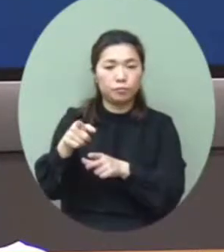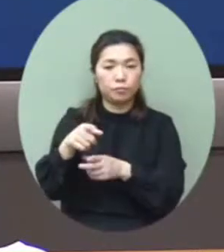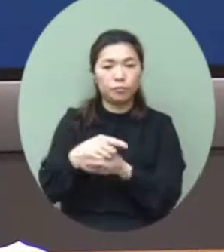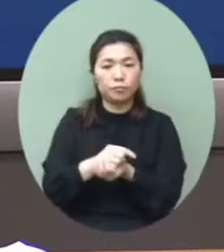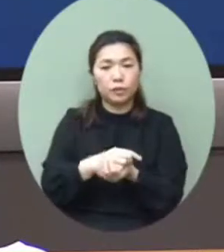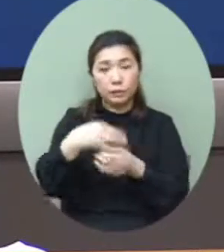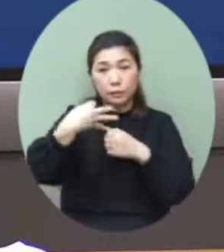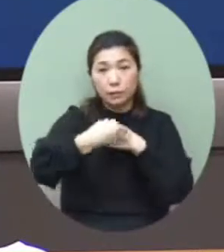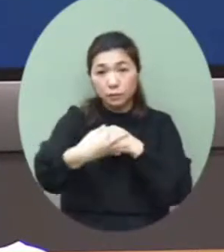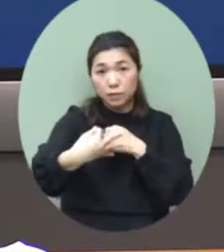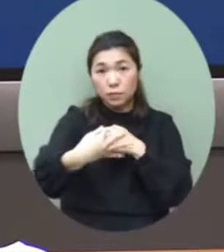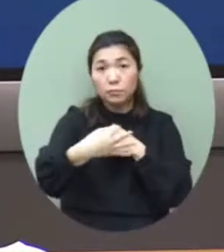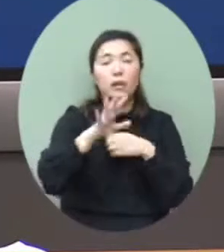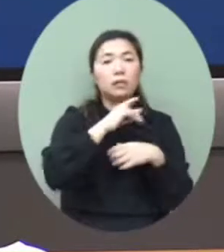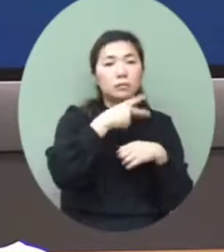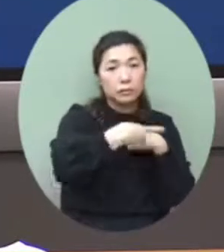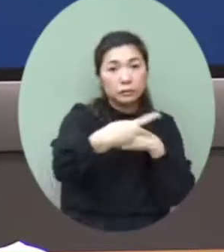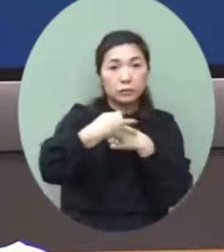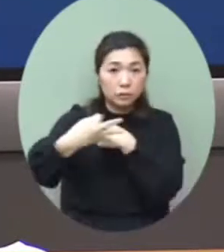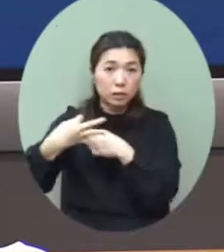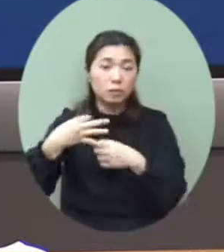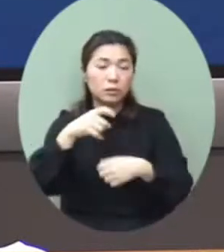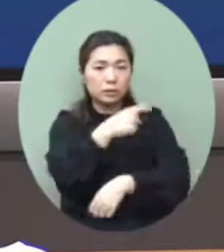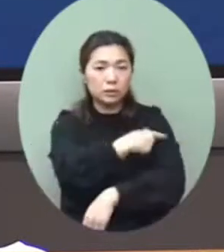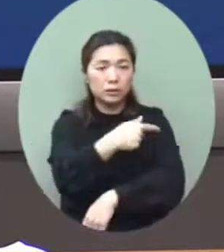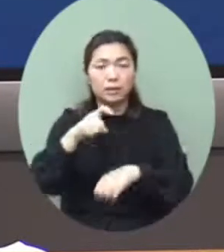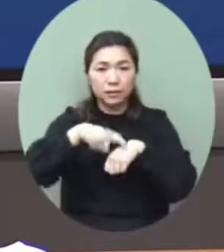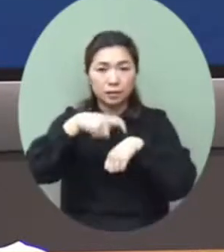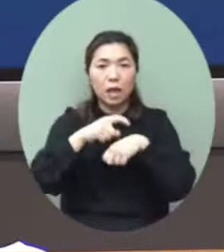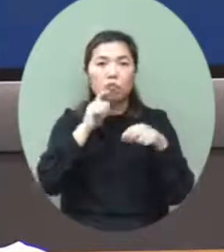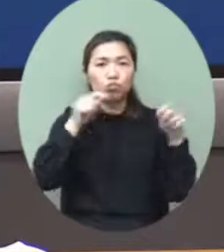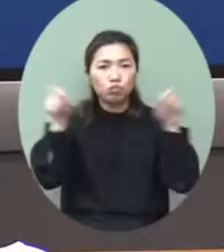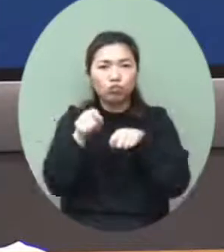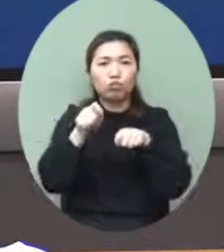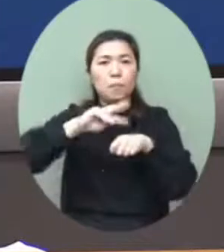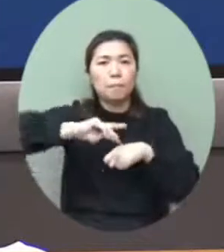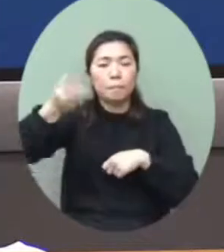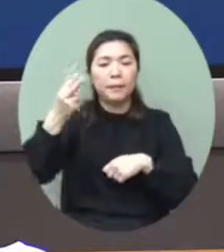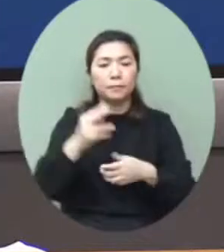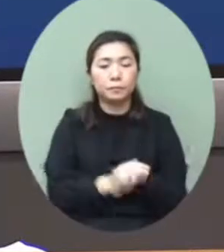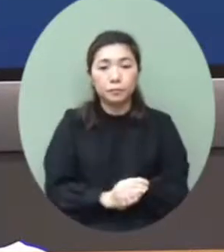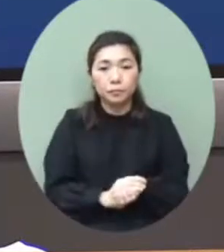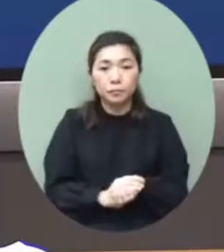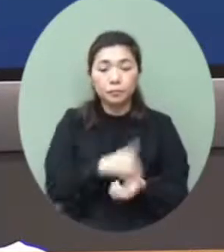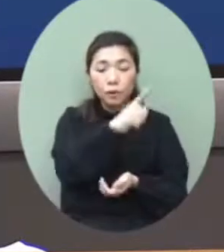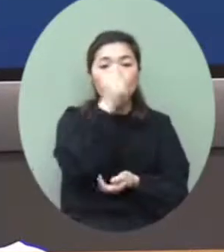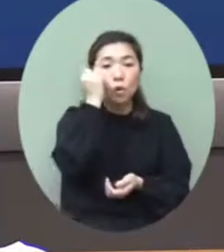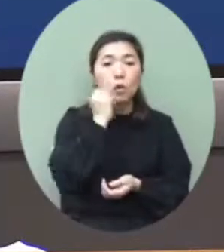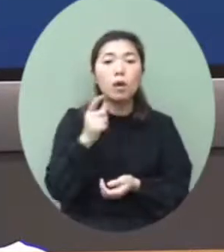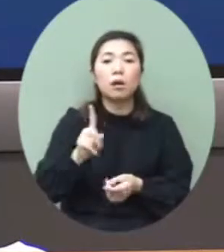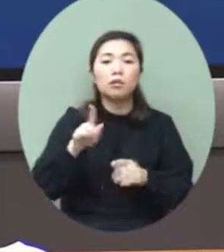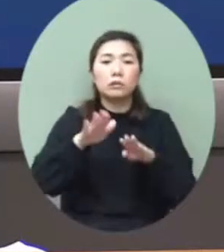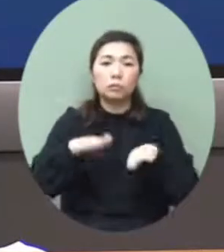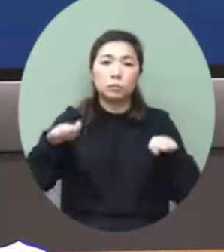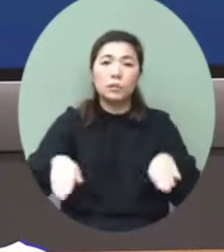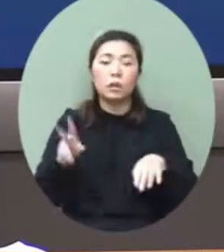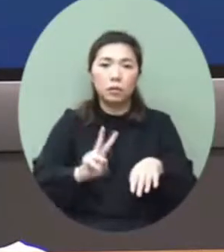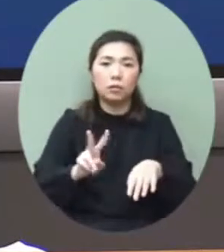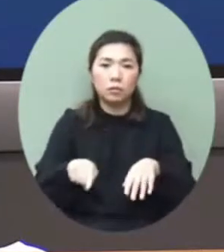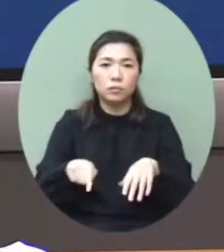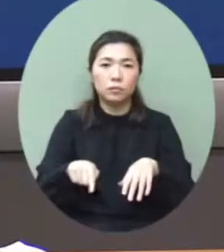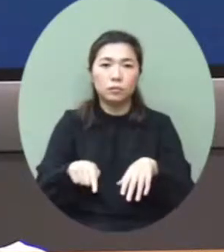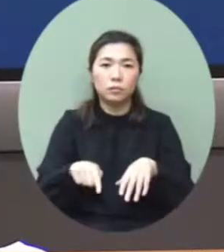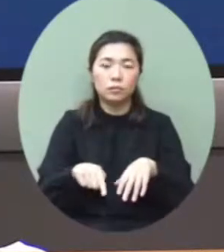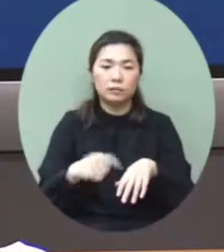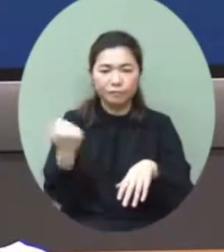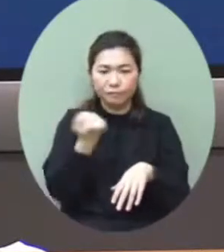The expert groups have agreed that the interval for the second and the third phase can be